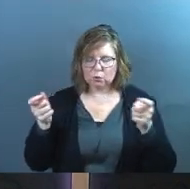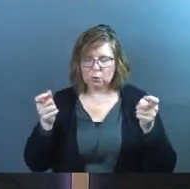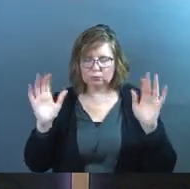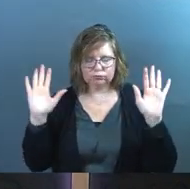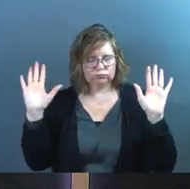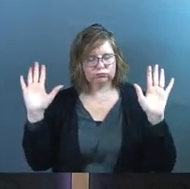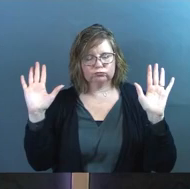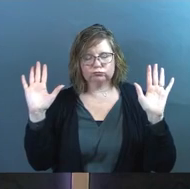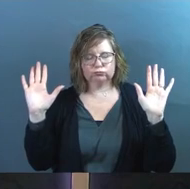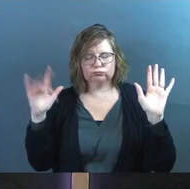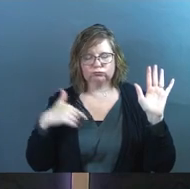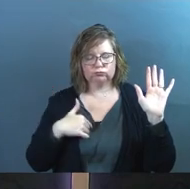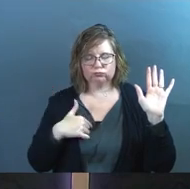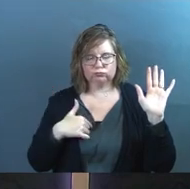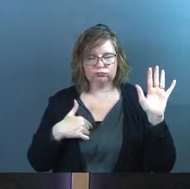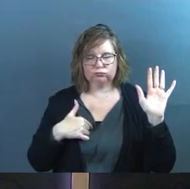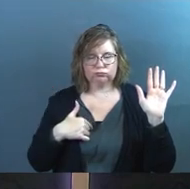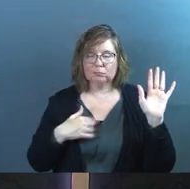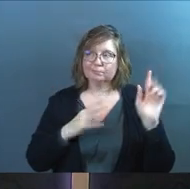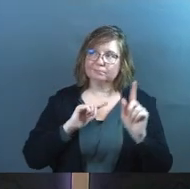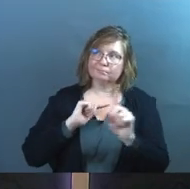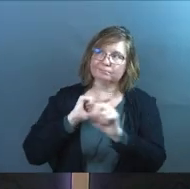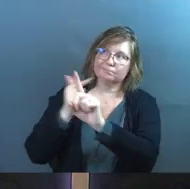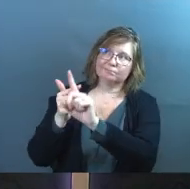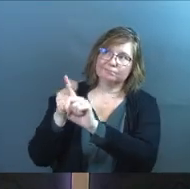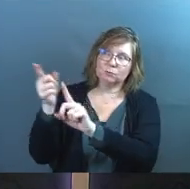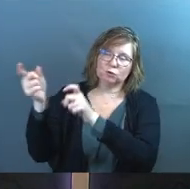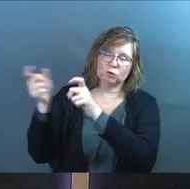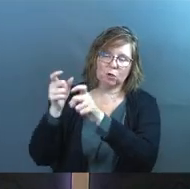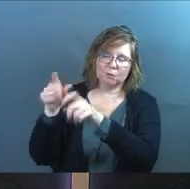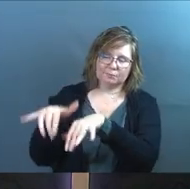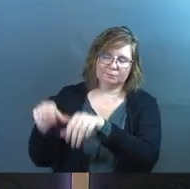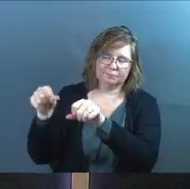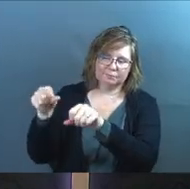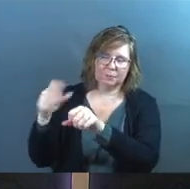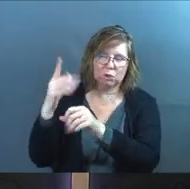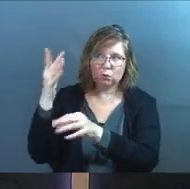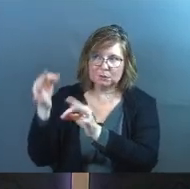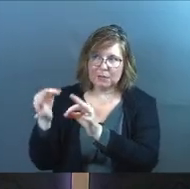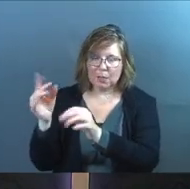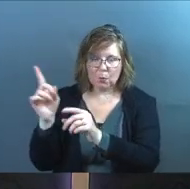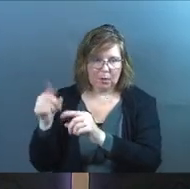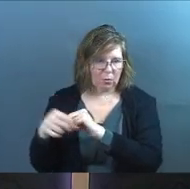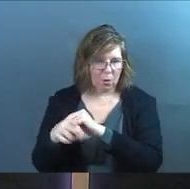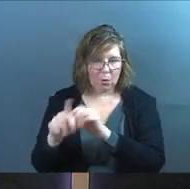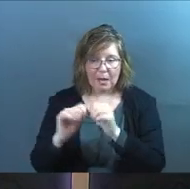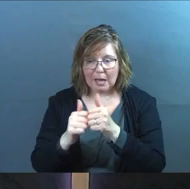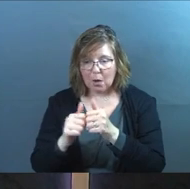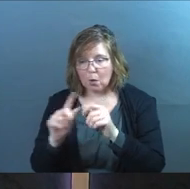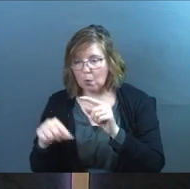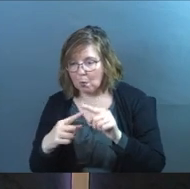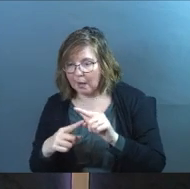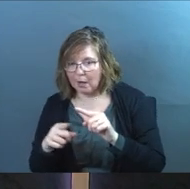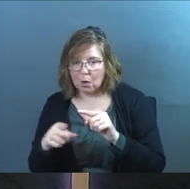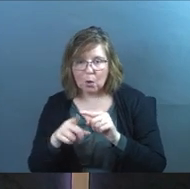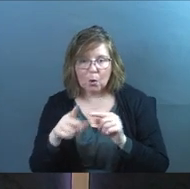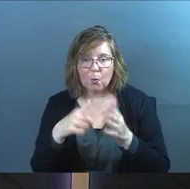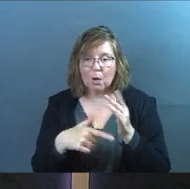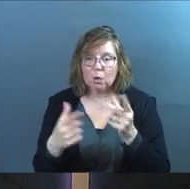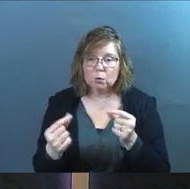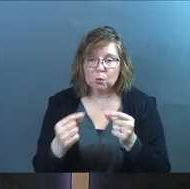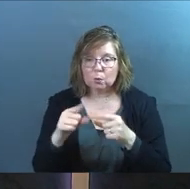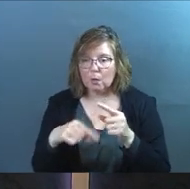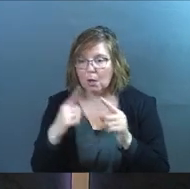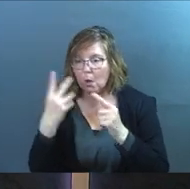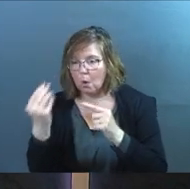I am no longer the captain of this ship. You are. And you will decide where I go, how I go, when I go, what I do